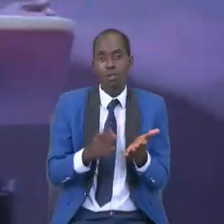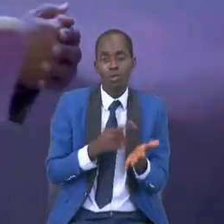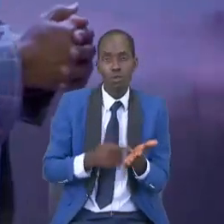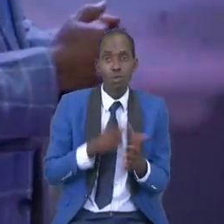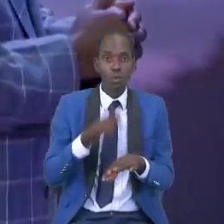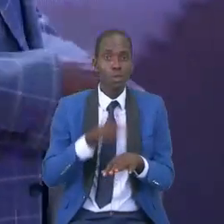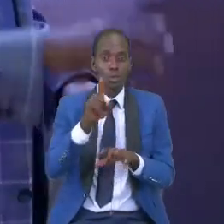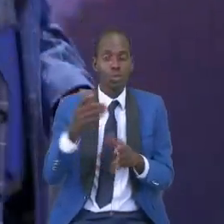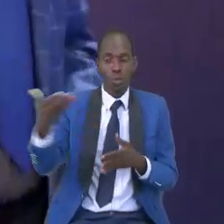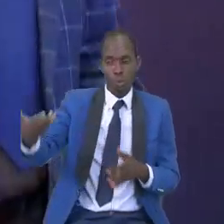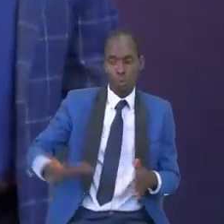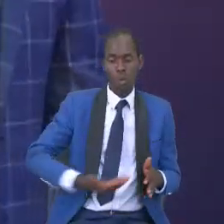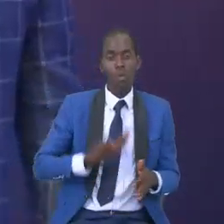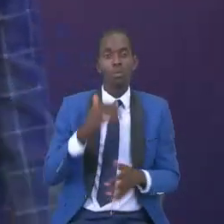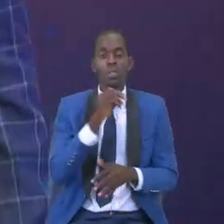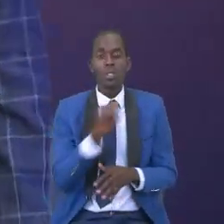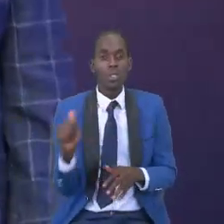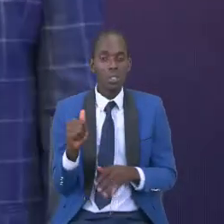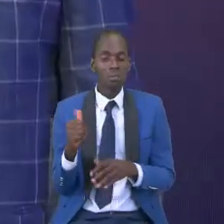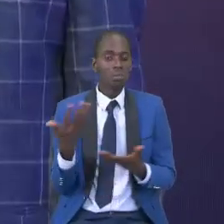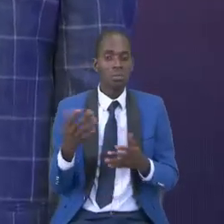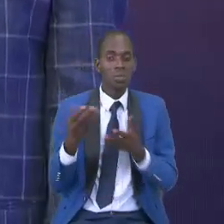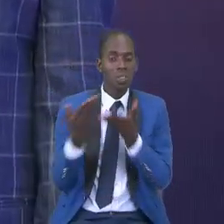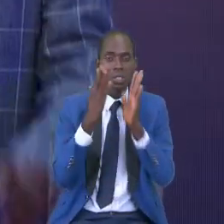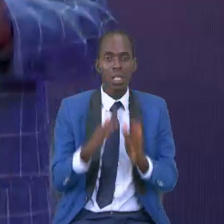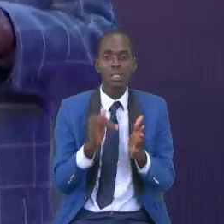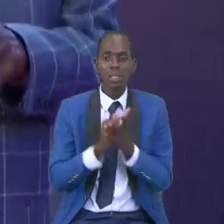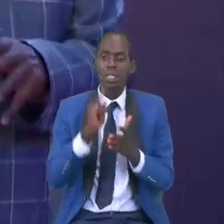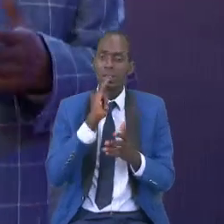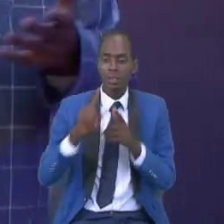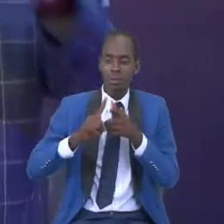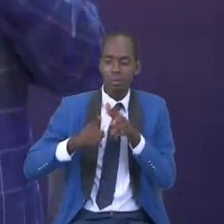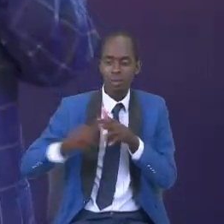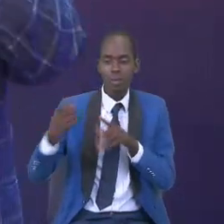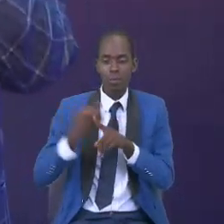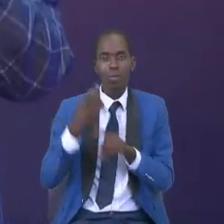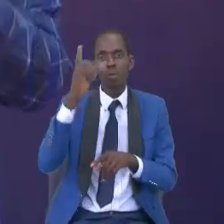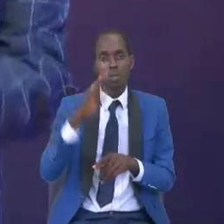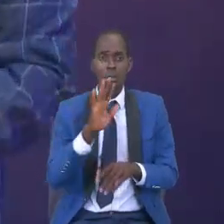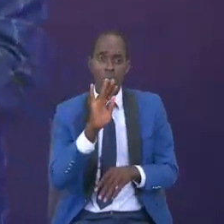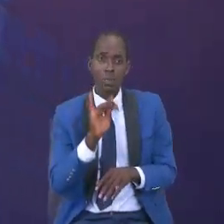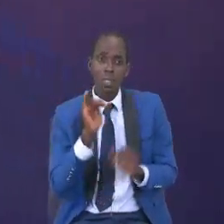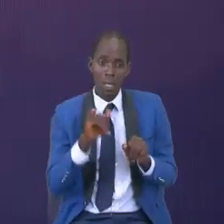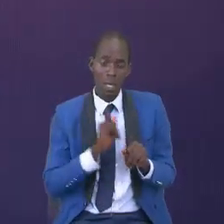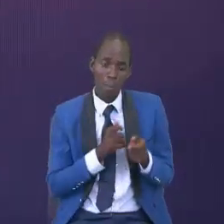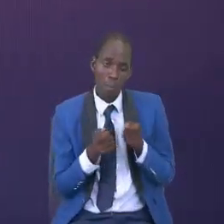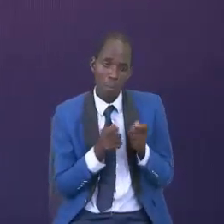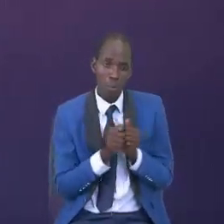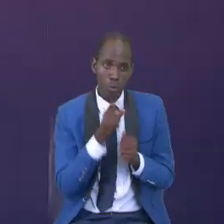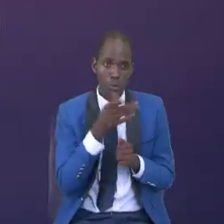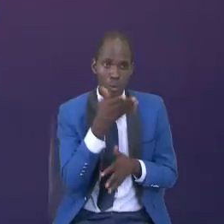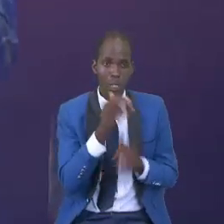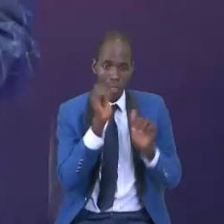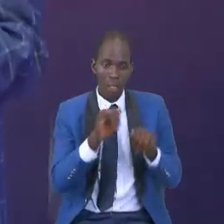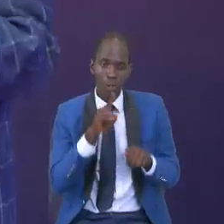carnal servant. He's running from the Lord, and he said, can I have accommodation with you there? Can you hide